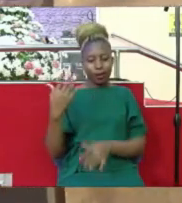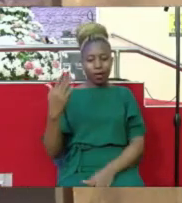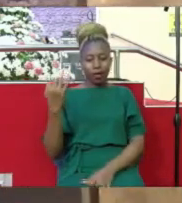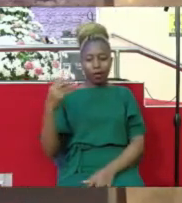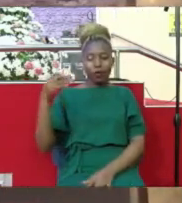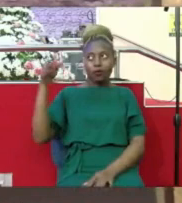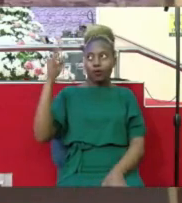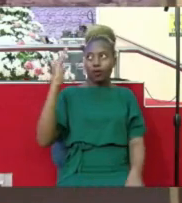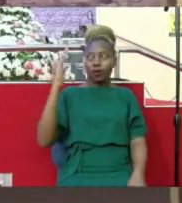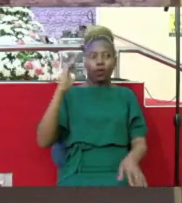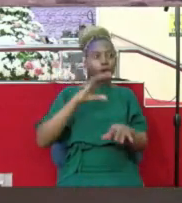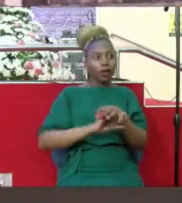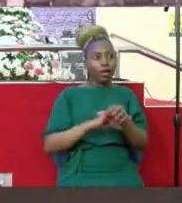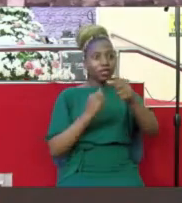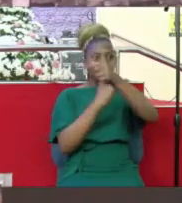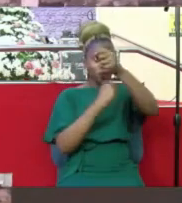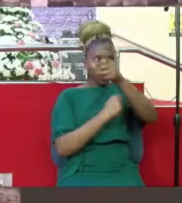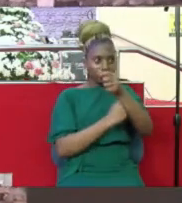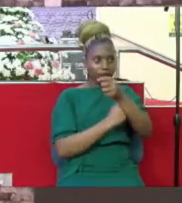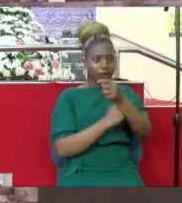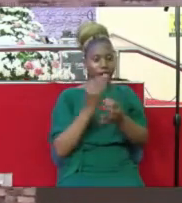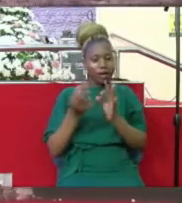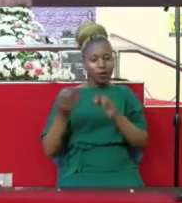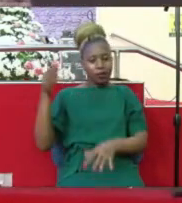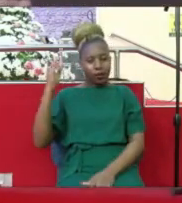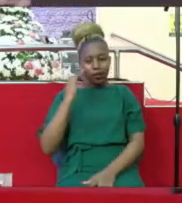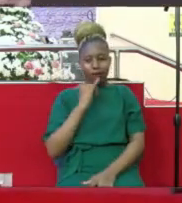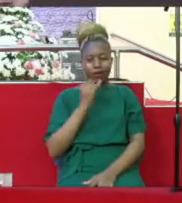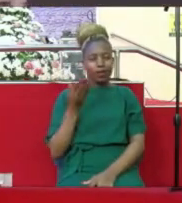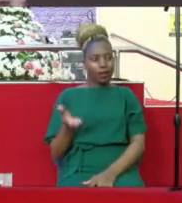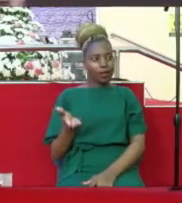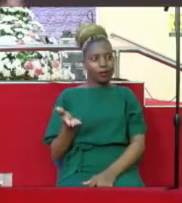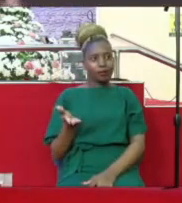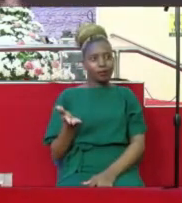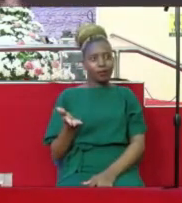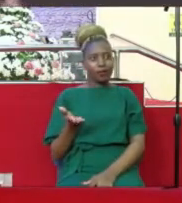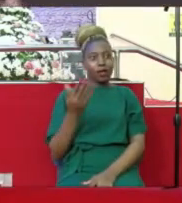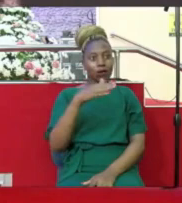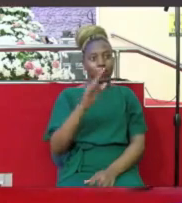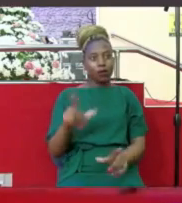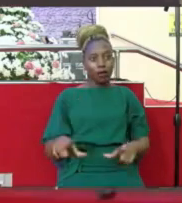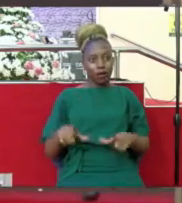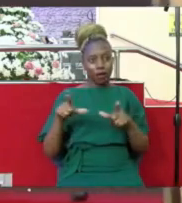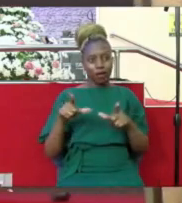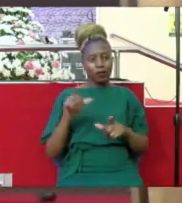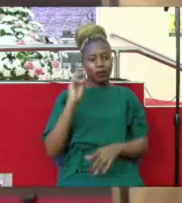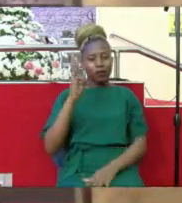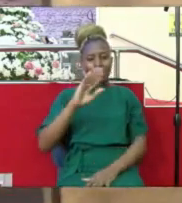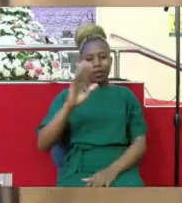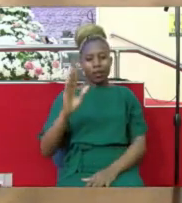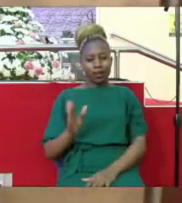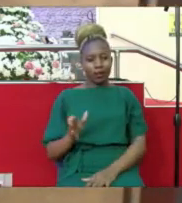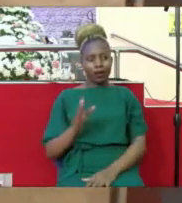get a scholarship. If God is here, your life will never